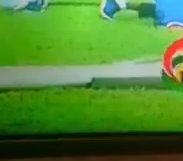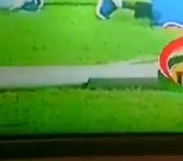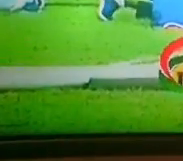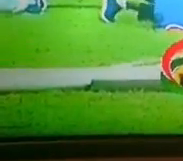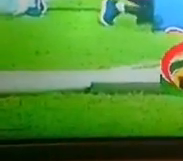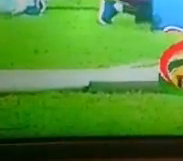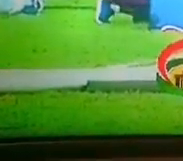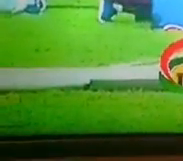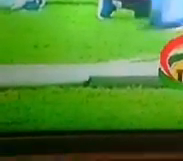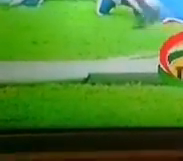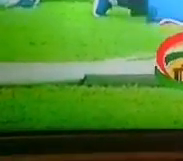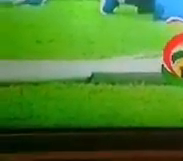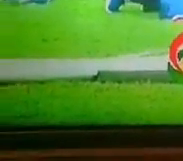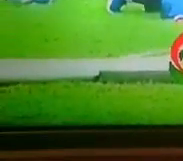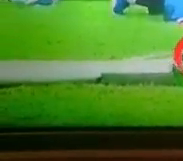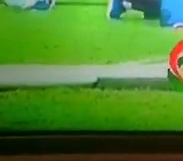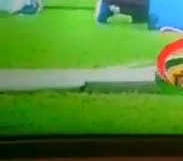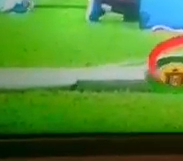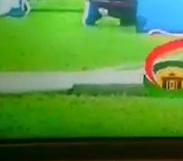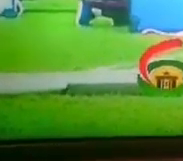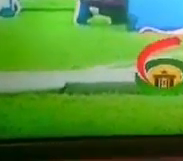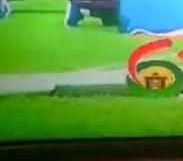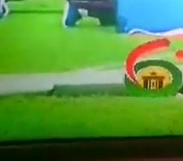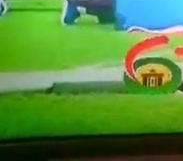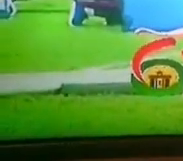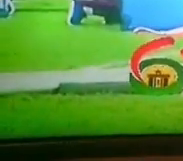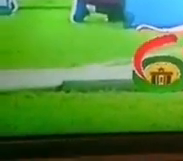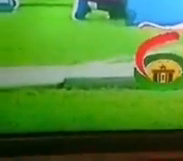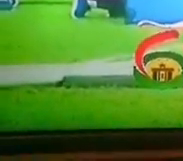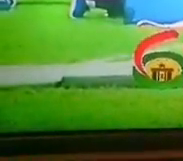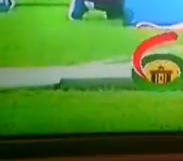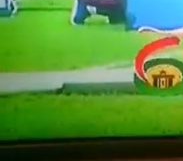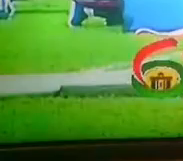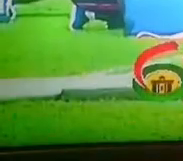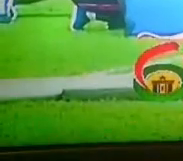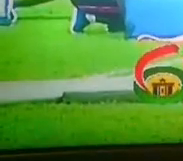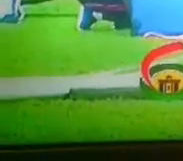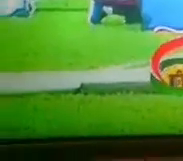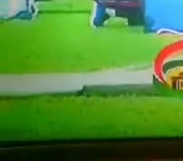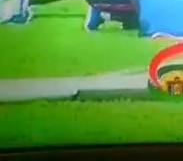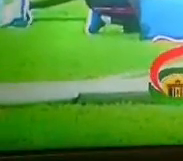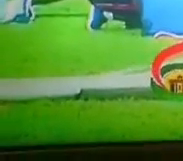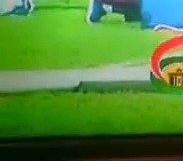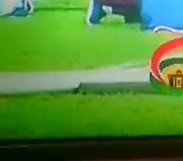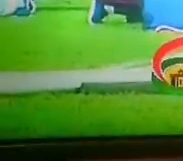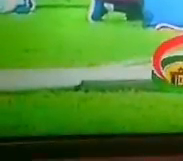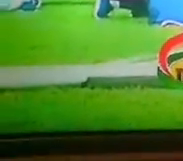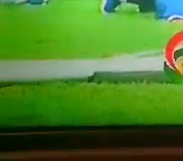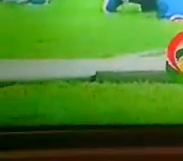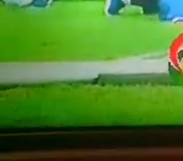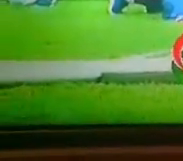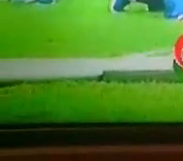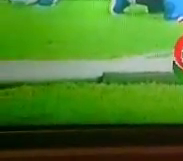Gershon Adasi and his able safety supervisors, Chief Petty Officer Class 1, Aqua Bernard, Staff Sergeant